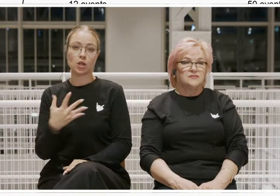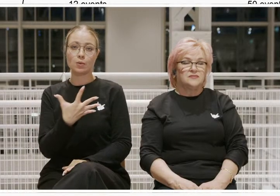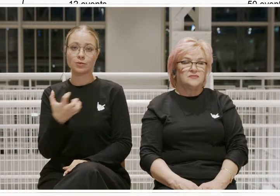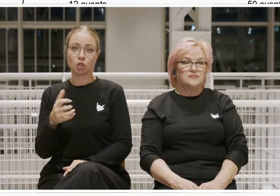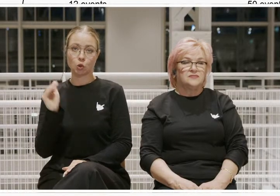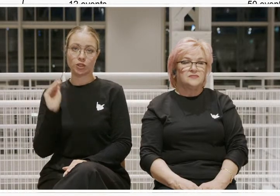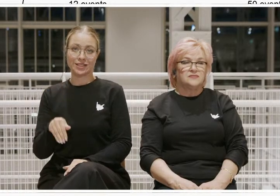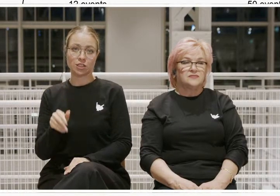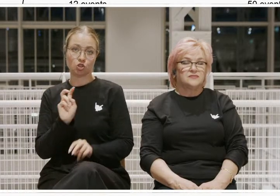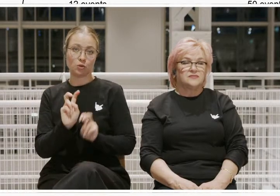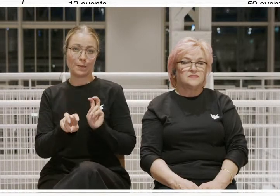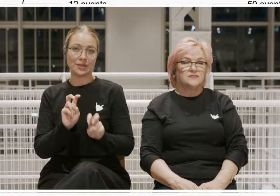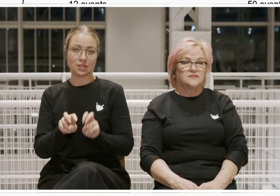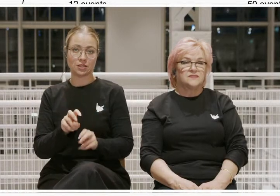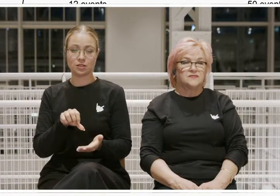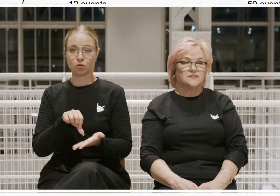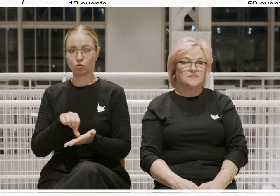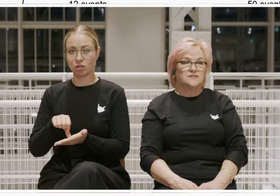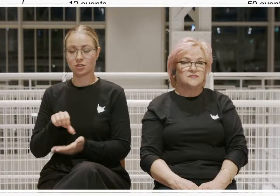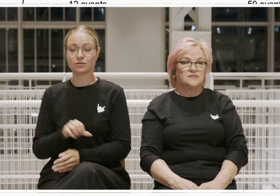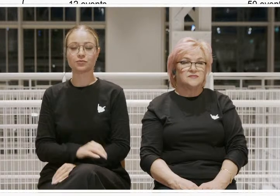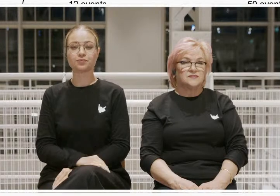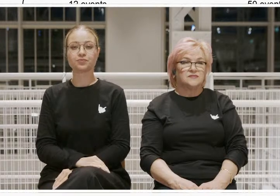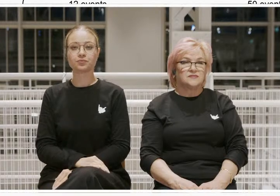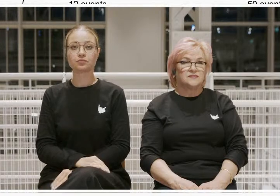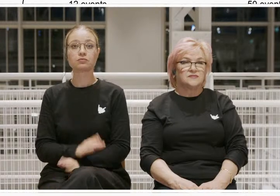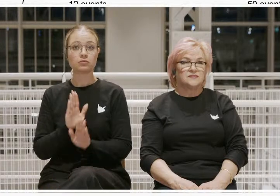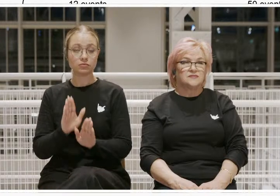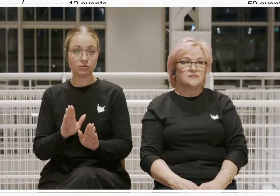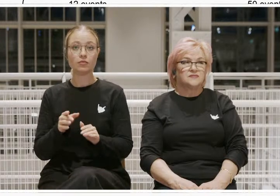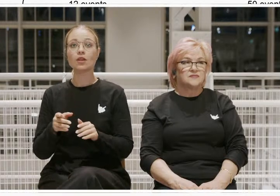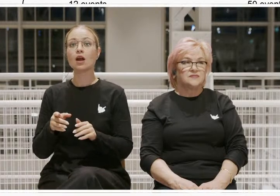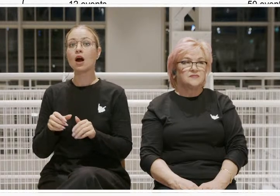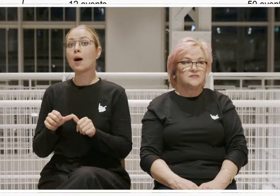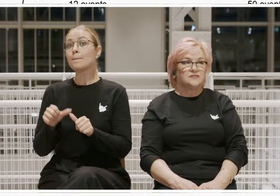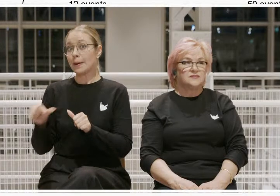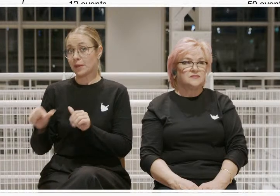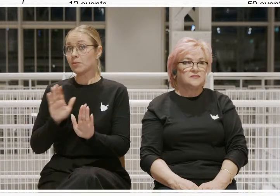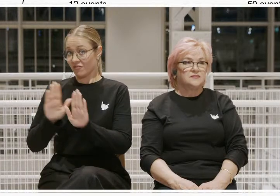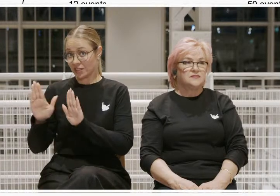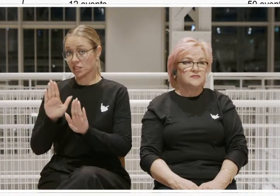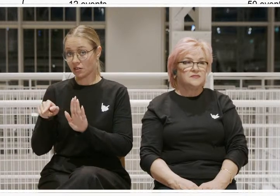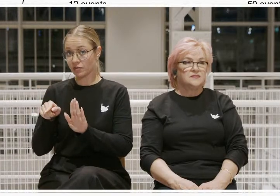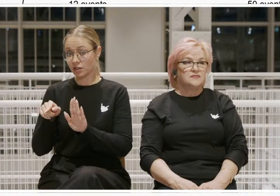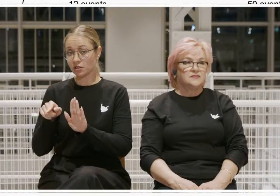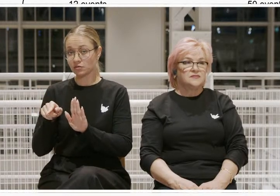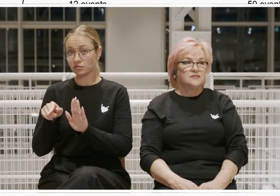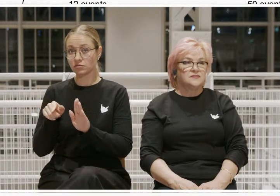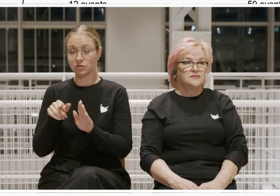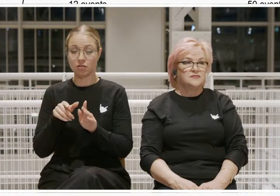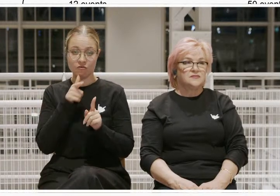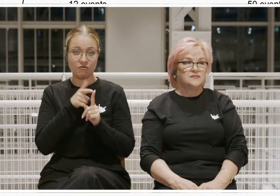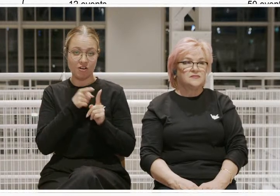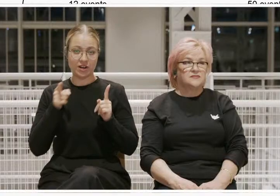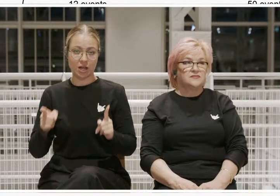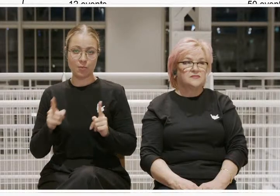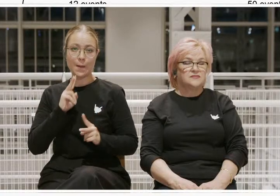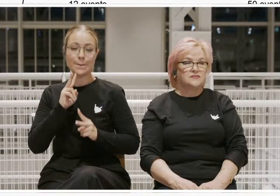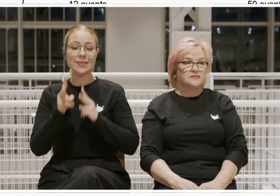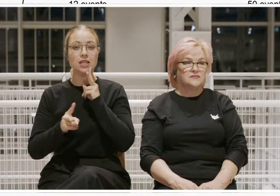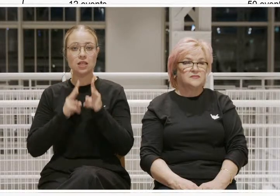And so in addition to the exhibition, the biennial also organizes public programs,